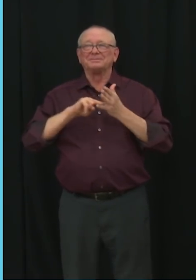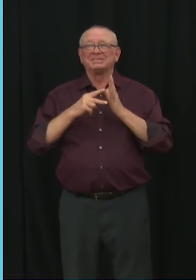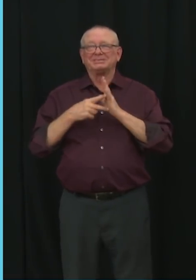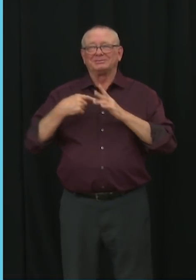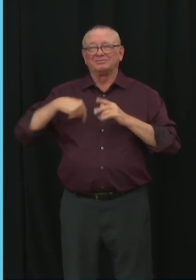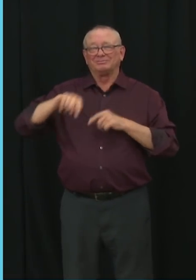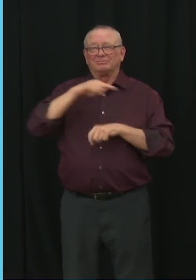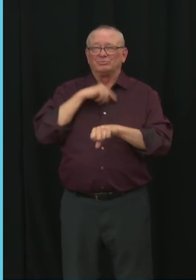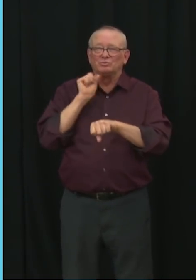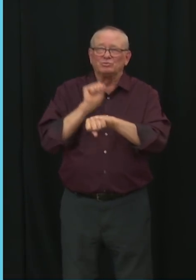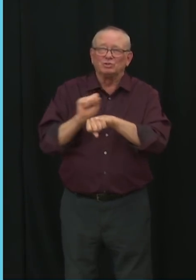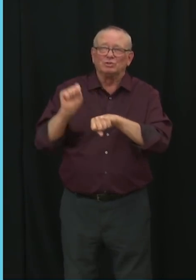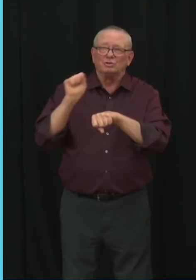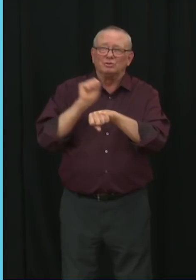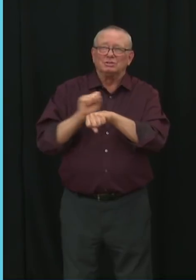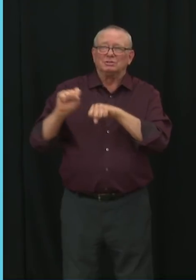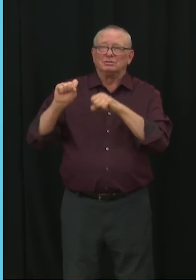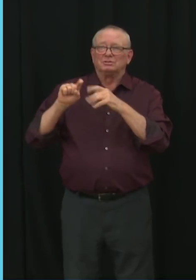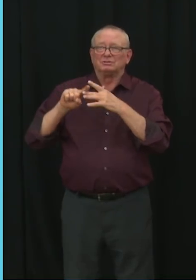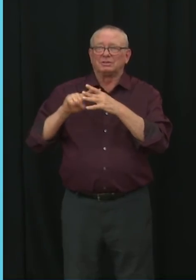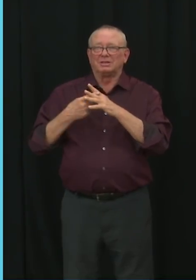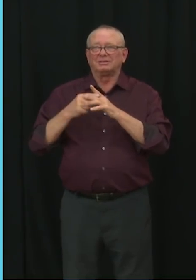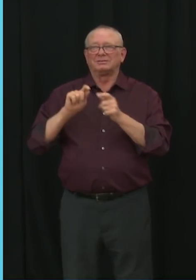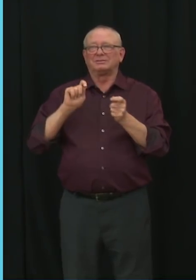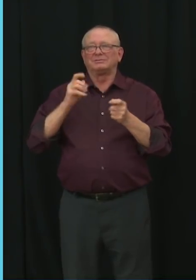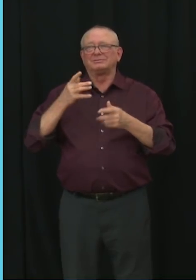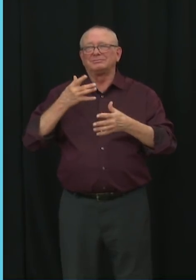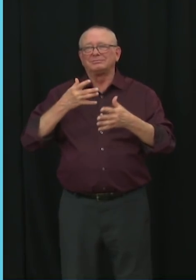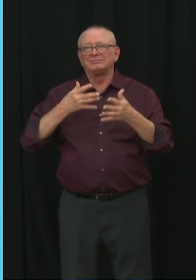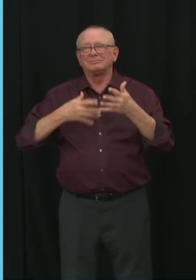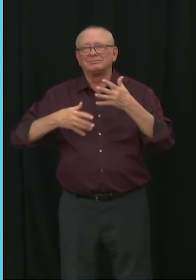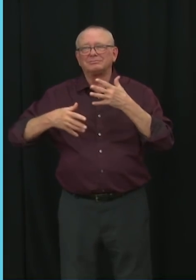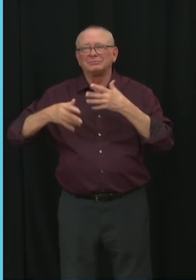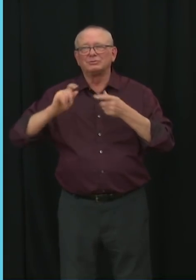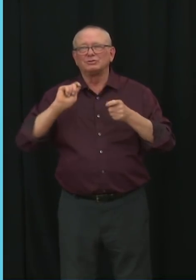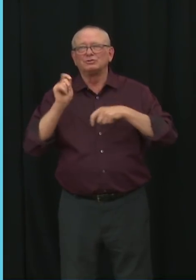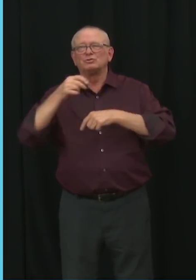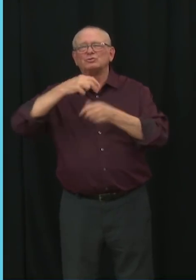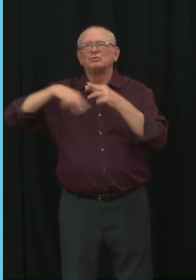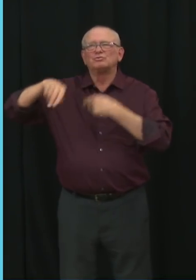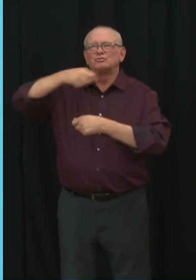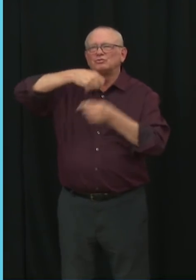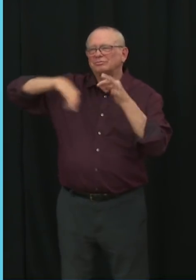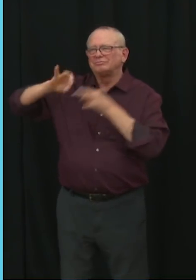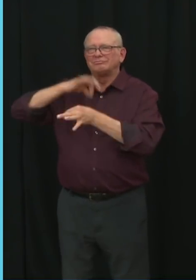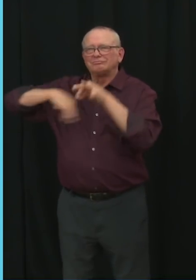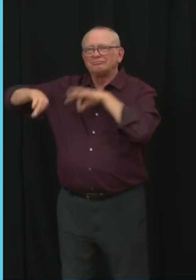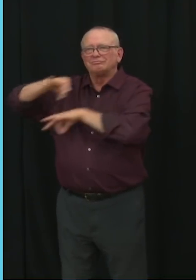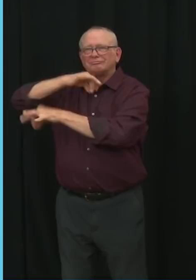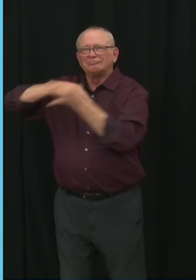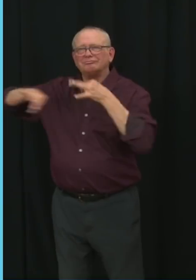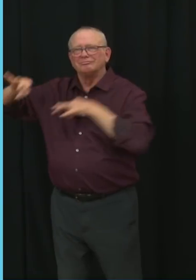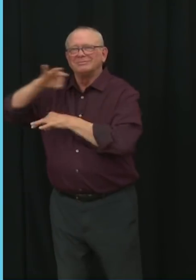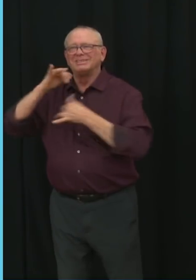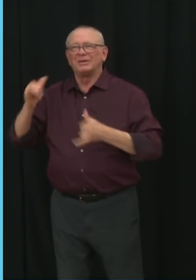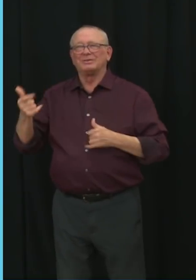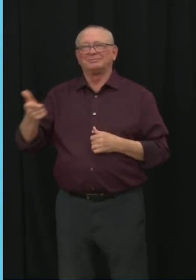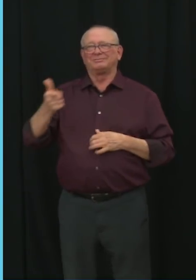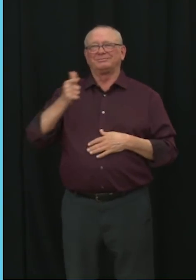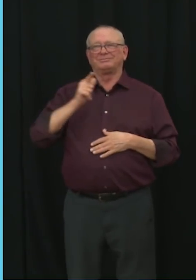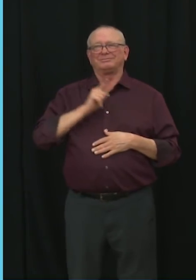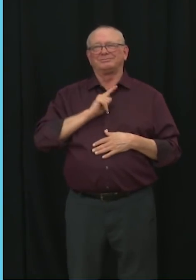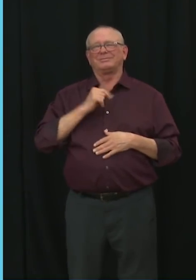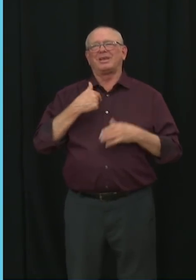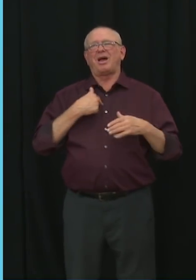up a rotation of time away from work, and it is now my opportunity to have some time off. After this week, I will be away